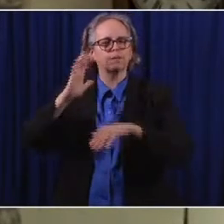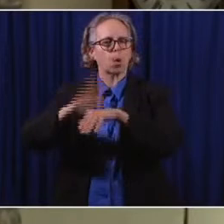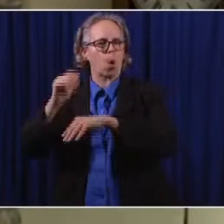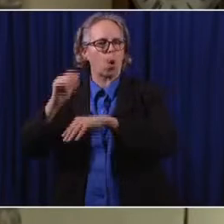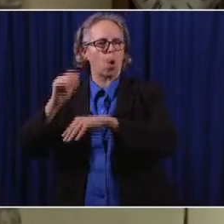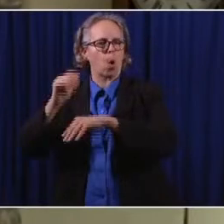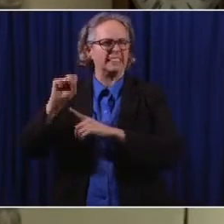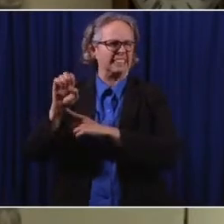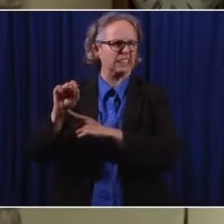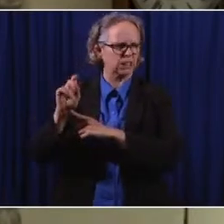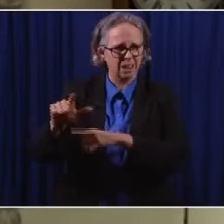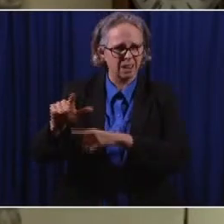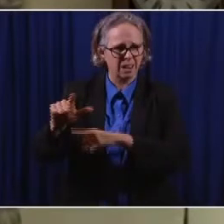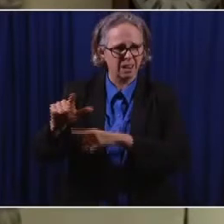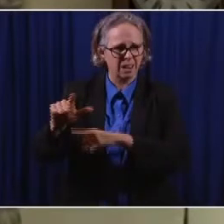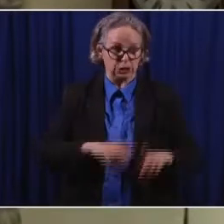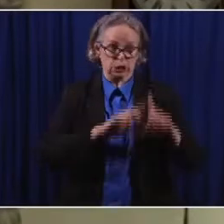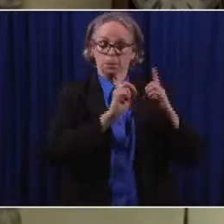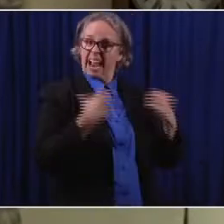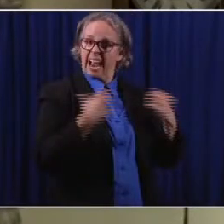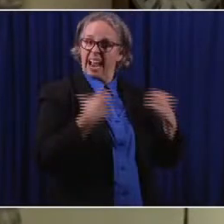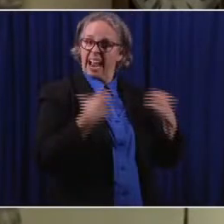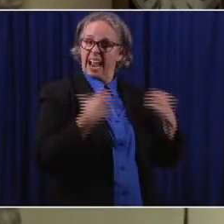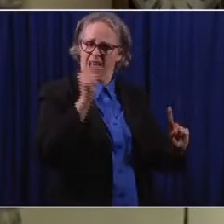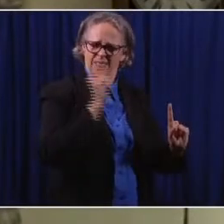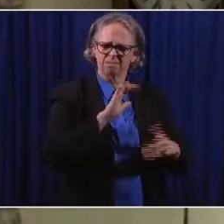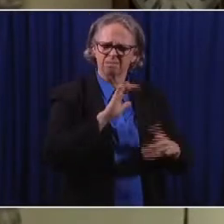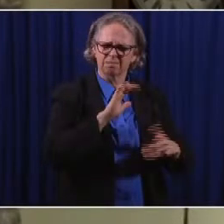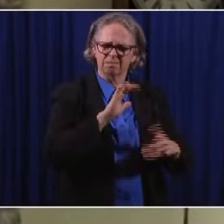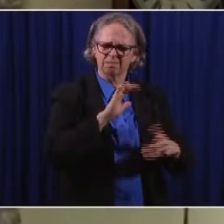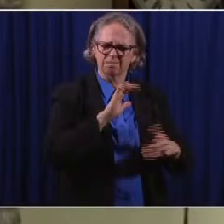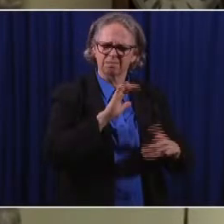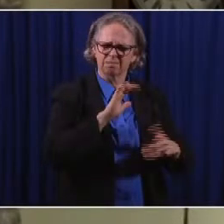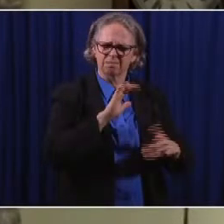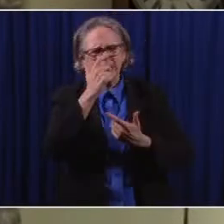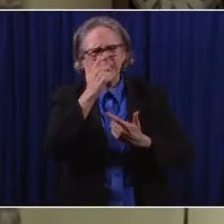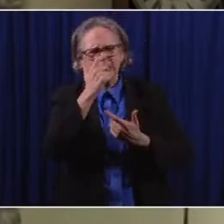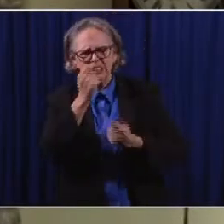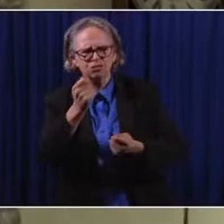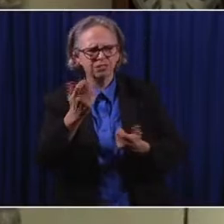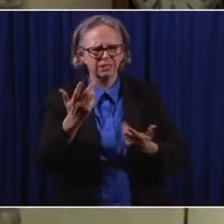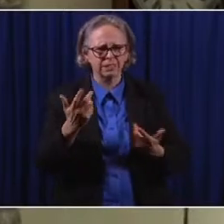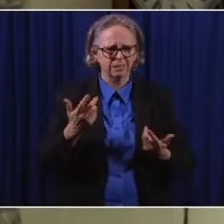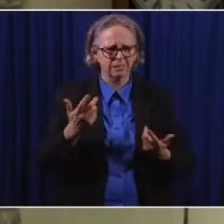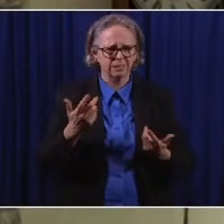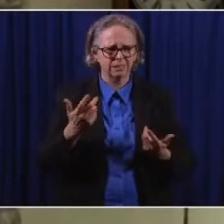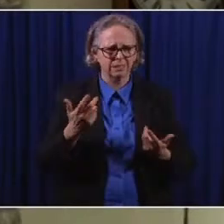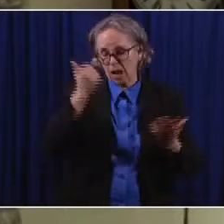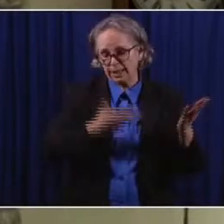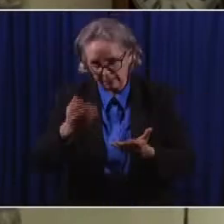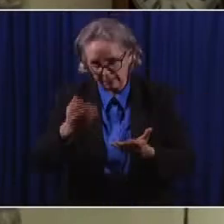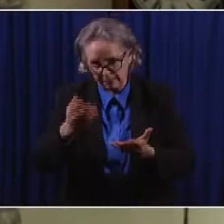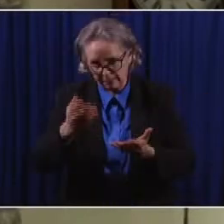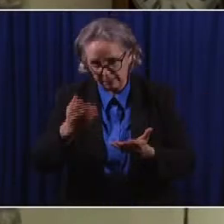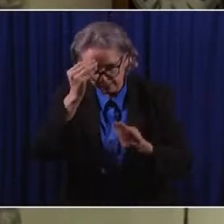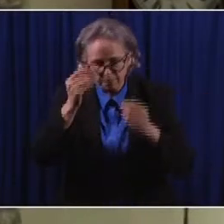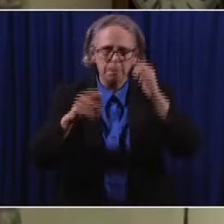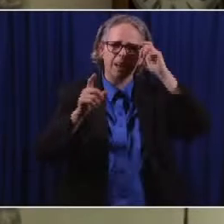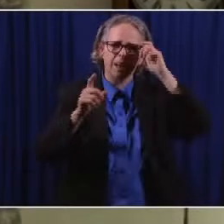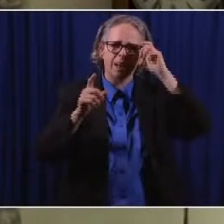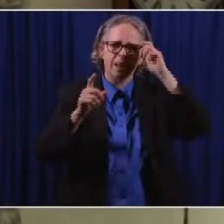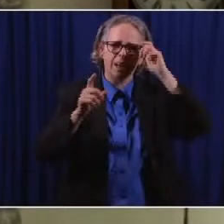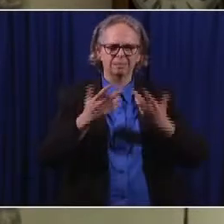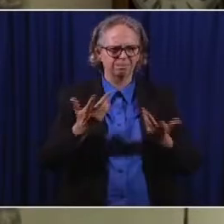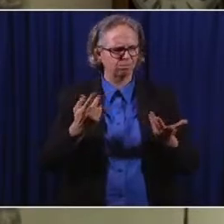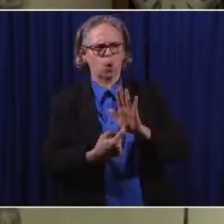interesting kind of diagram or chart, which I did not bring, nor do I have in front of me, but it shows how